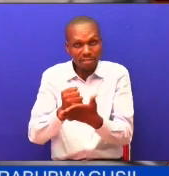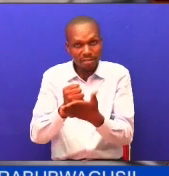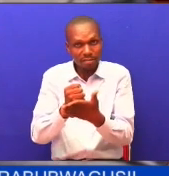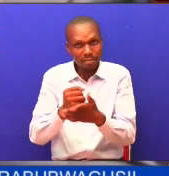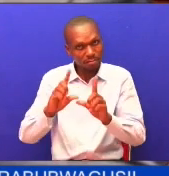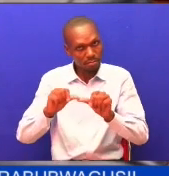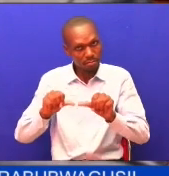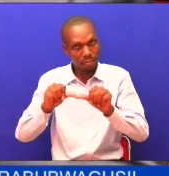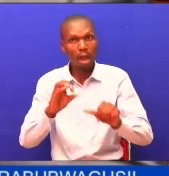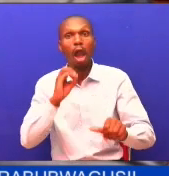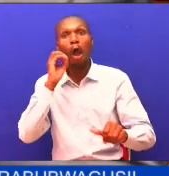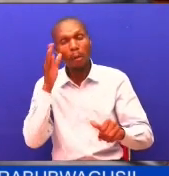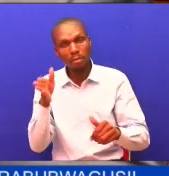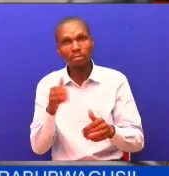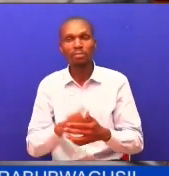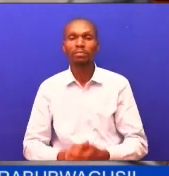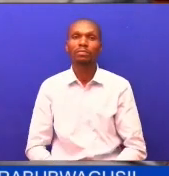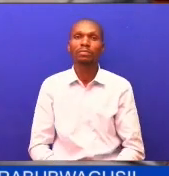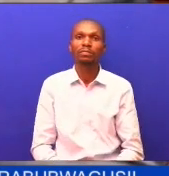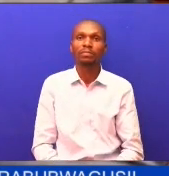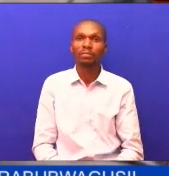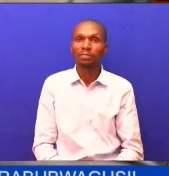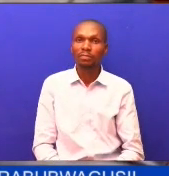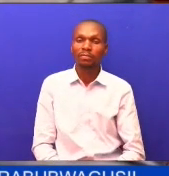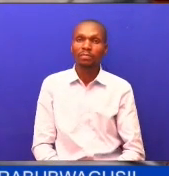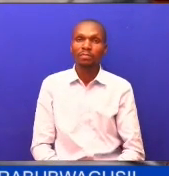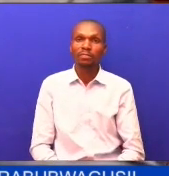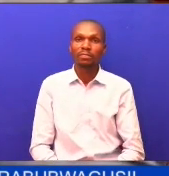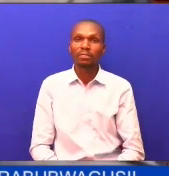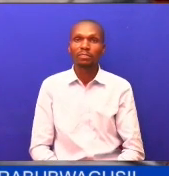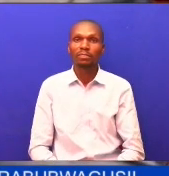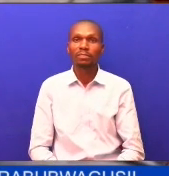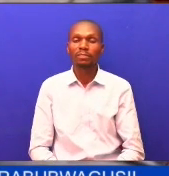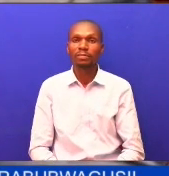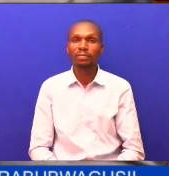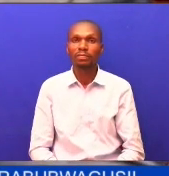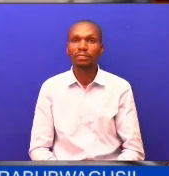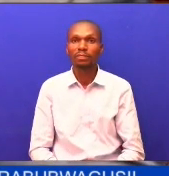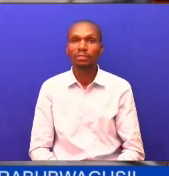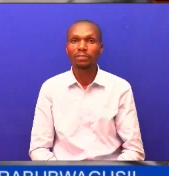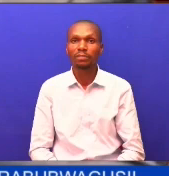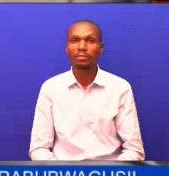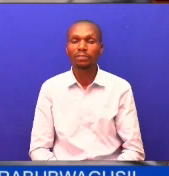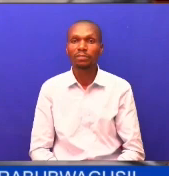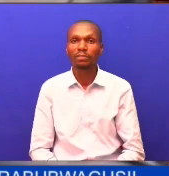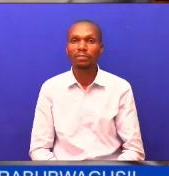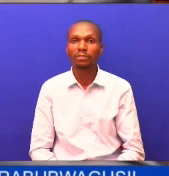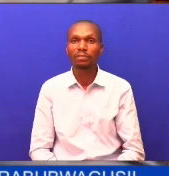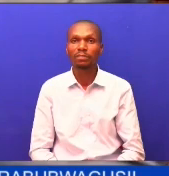forthwith. Joseph Mosen, kuripotiria Etaya TV, e county ya Kisii.